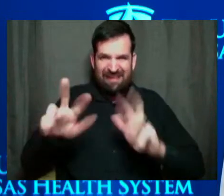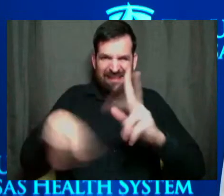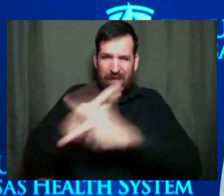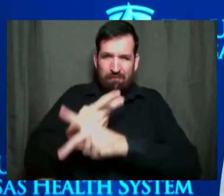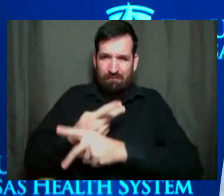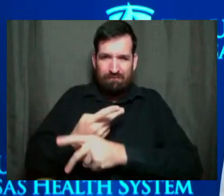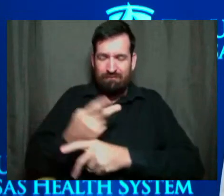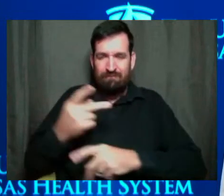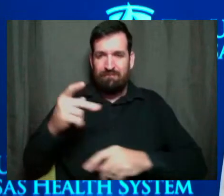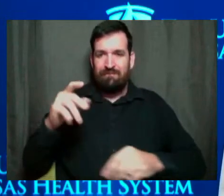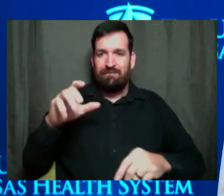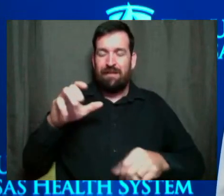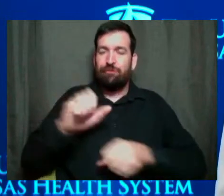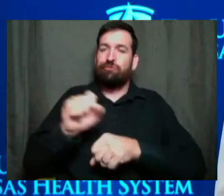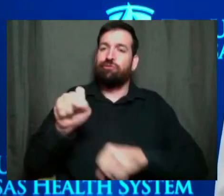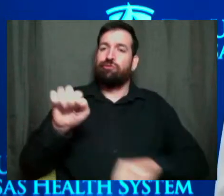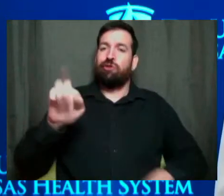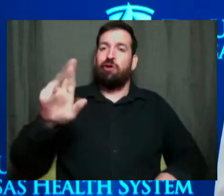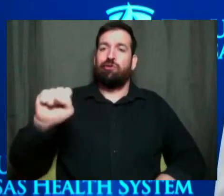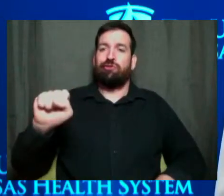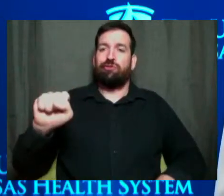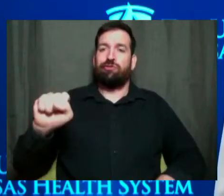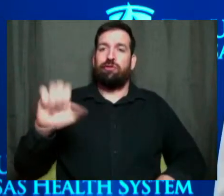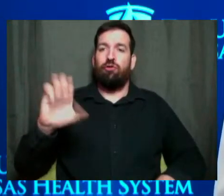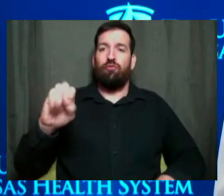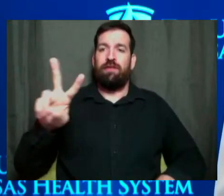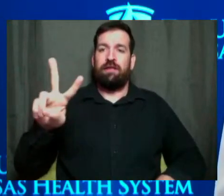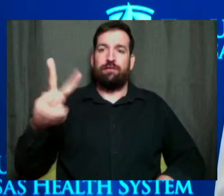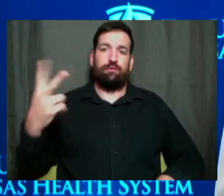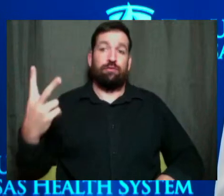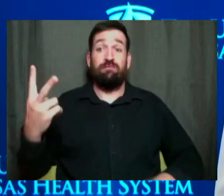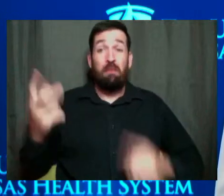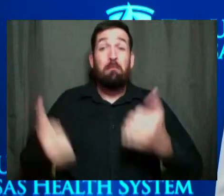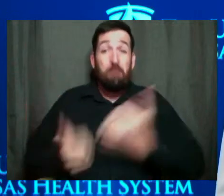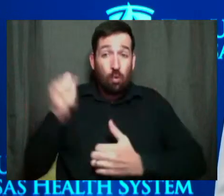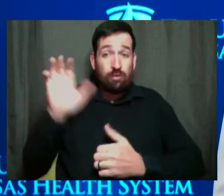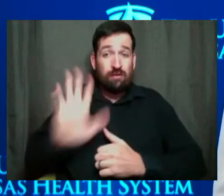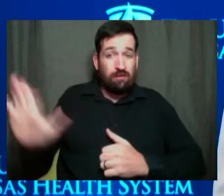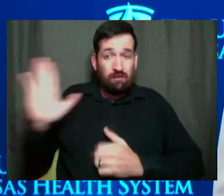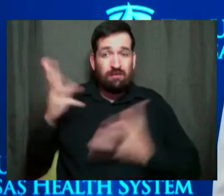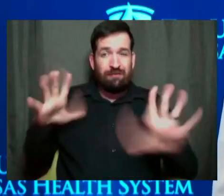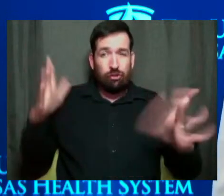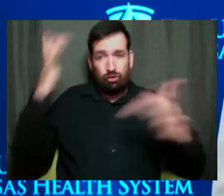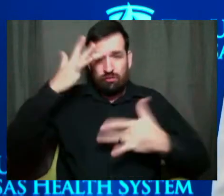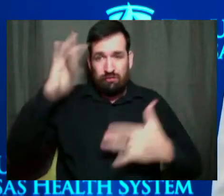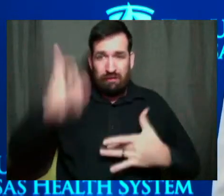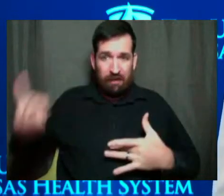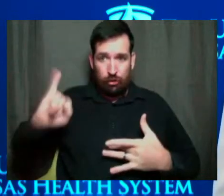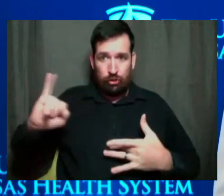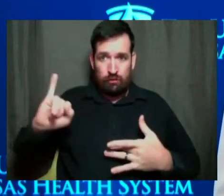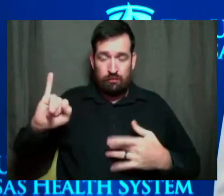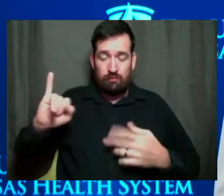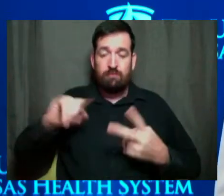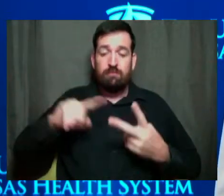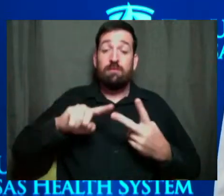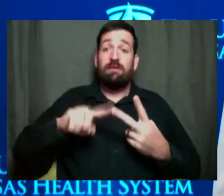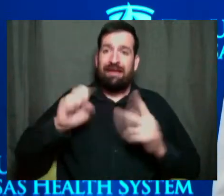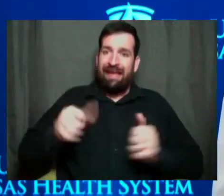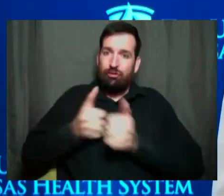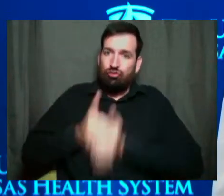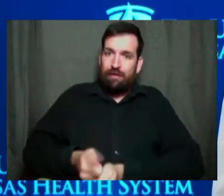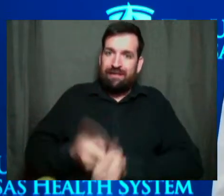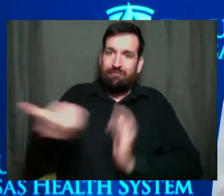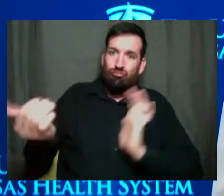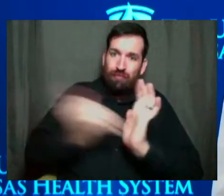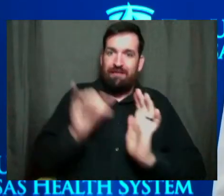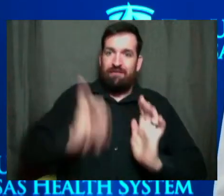So they have a population that has been largely infected. Second thing, they are able to trace reinfection. You've been infected once,